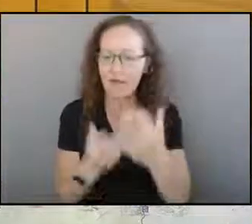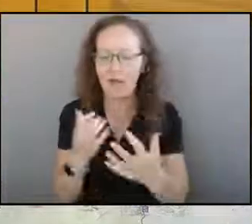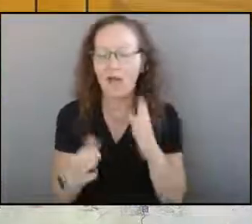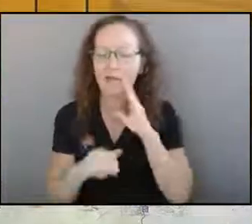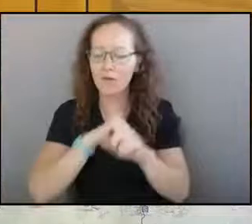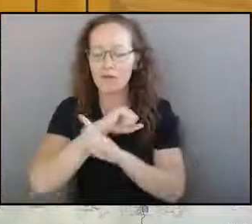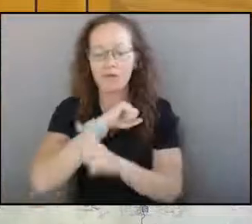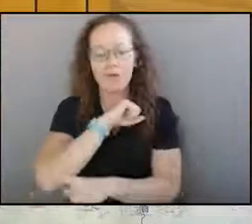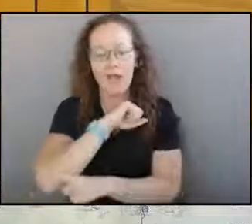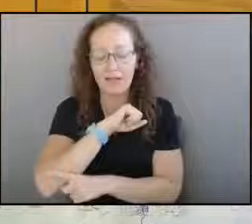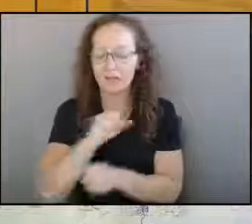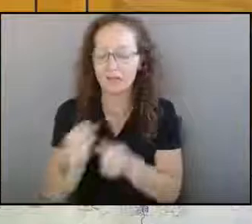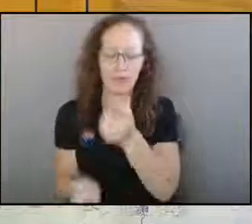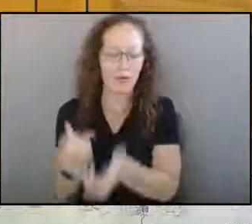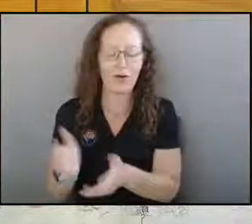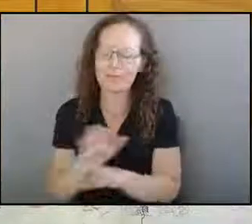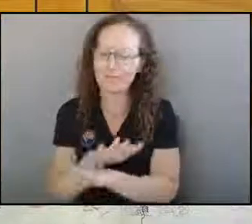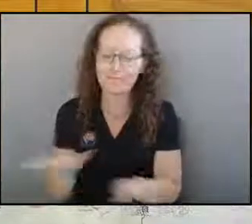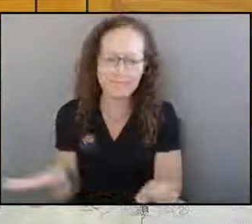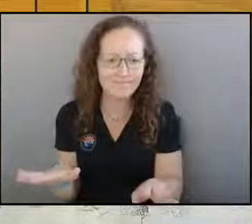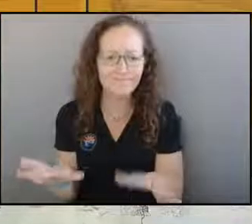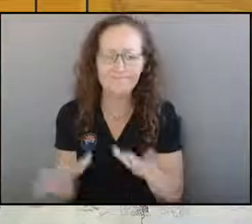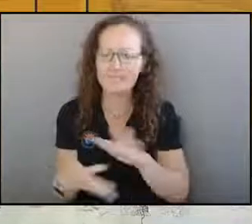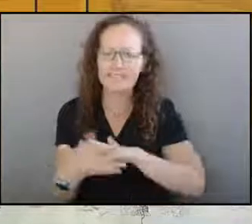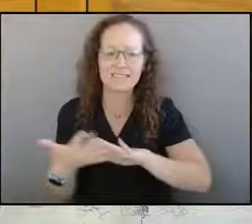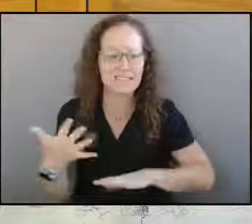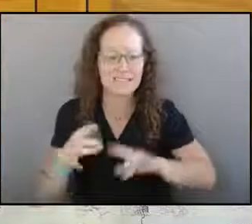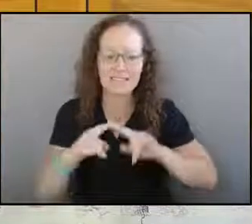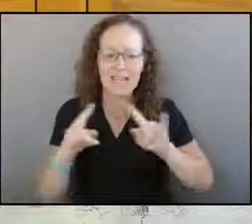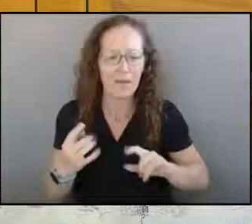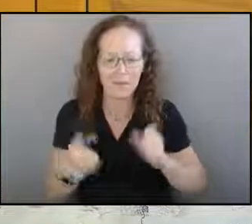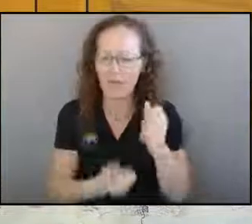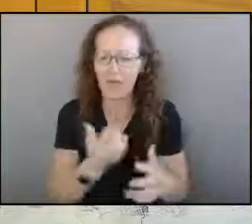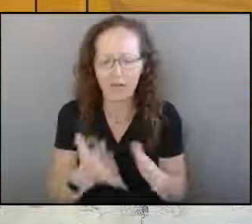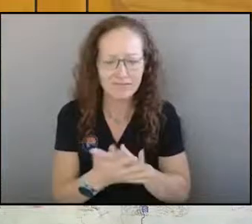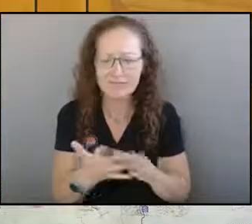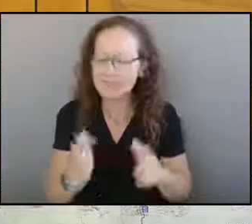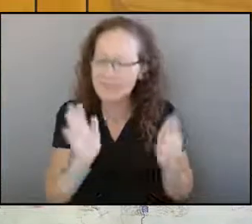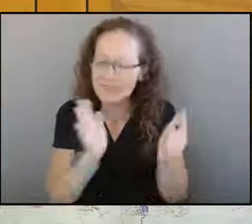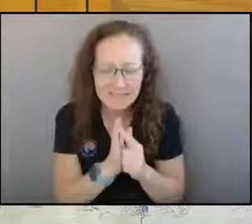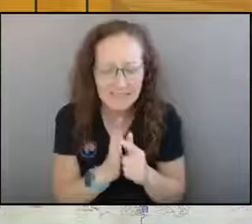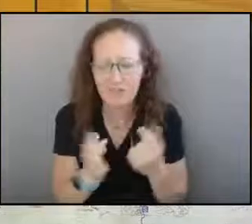but folks, we can't do that right now. We just can't do that.